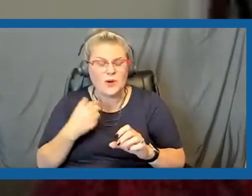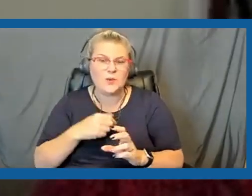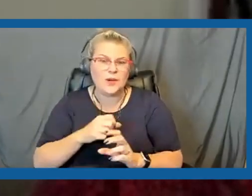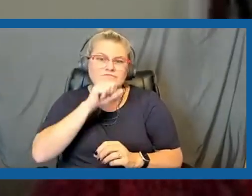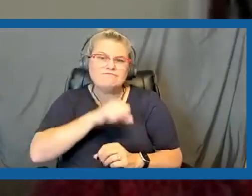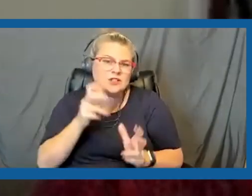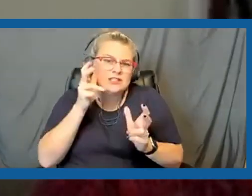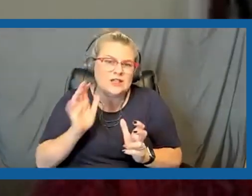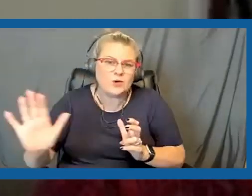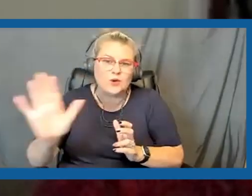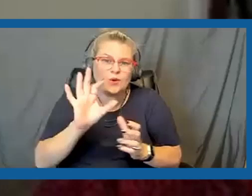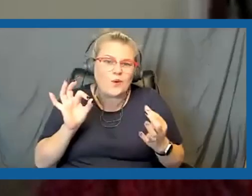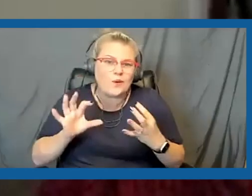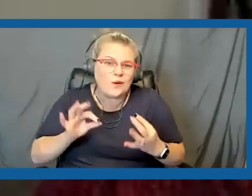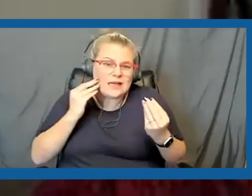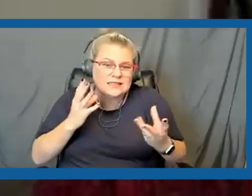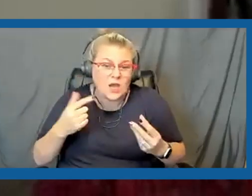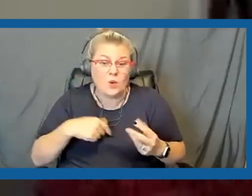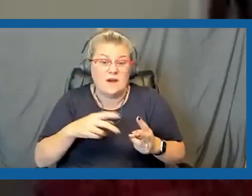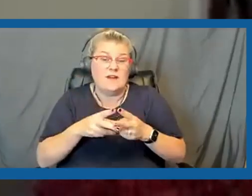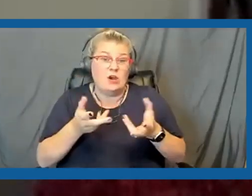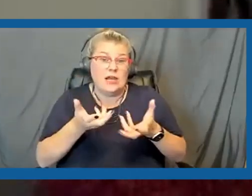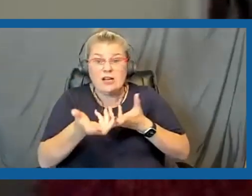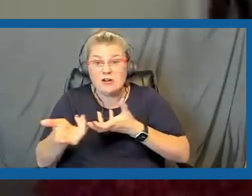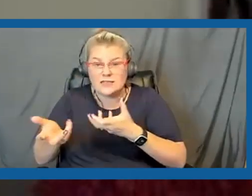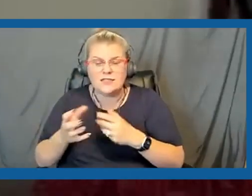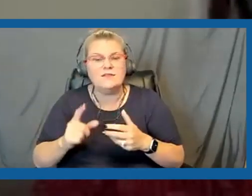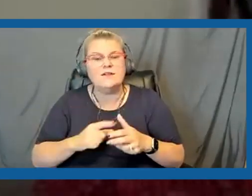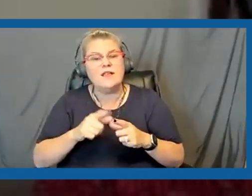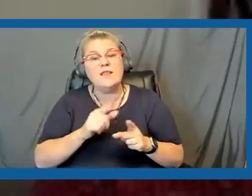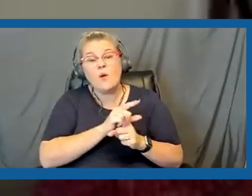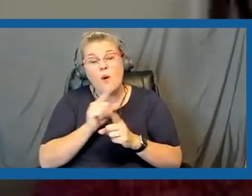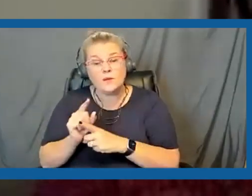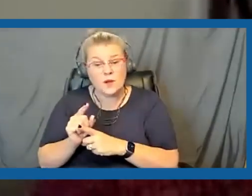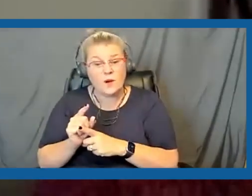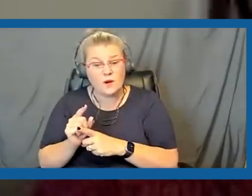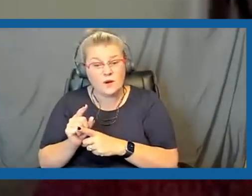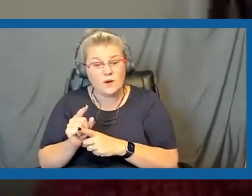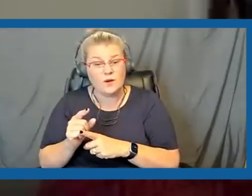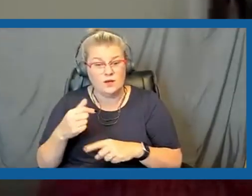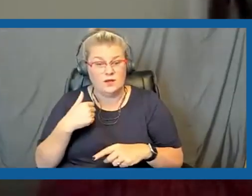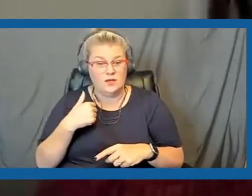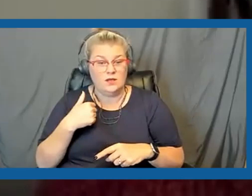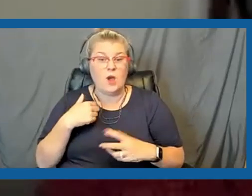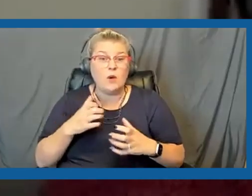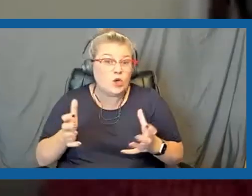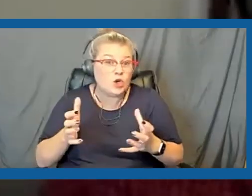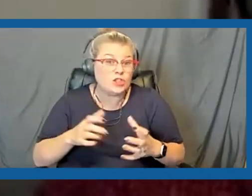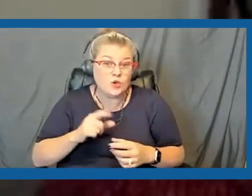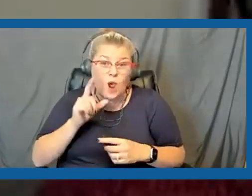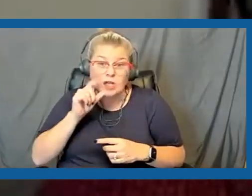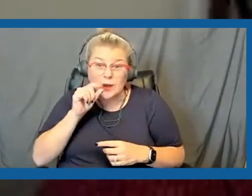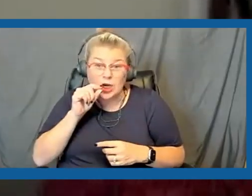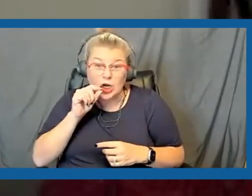your insight. We're very interactive. And then also want to encourage you to get on Twitter